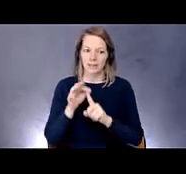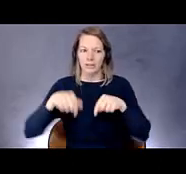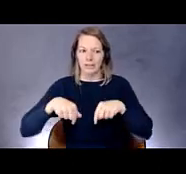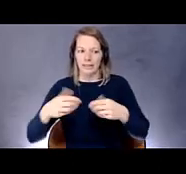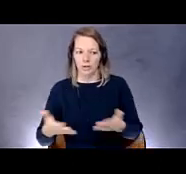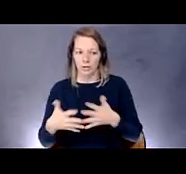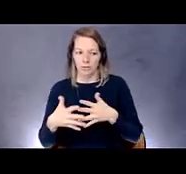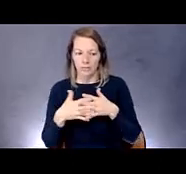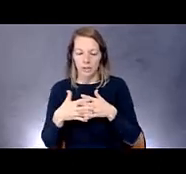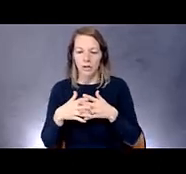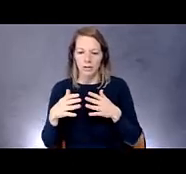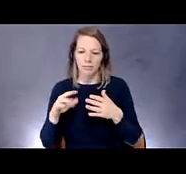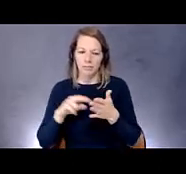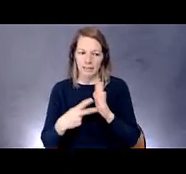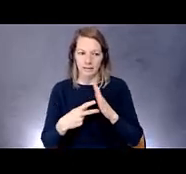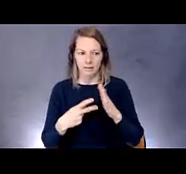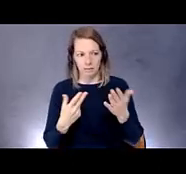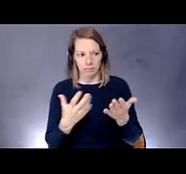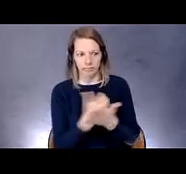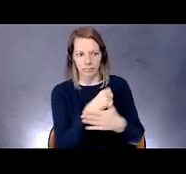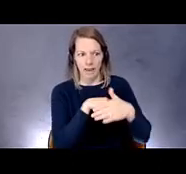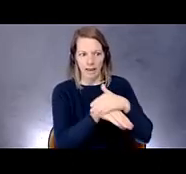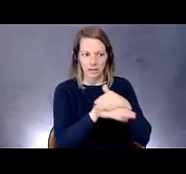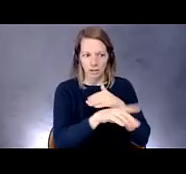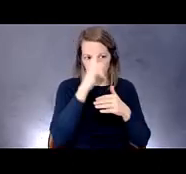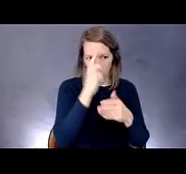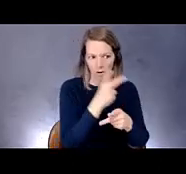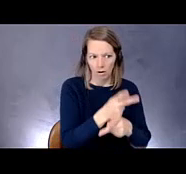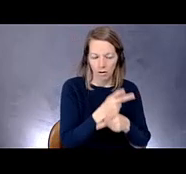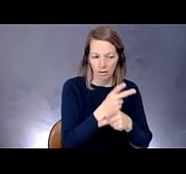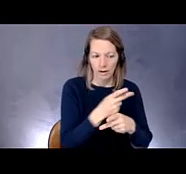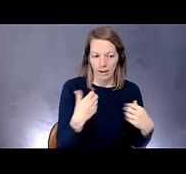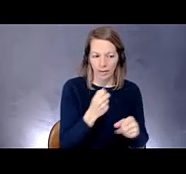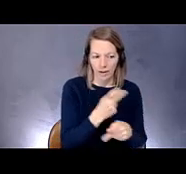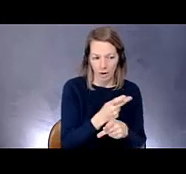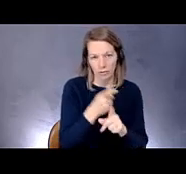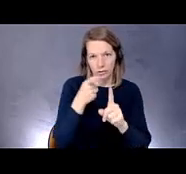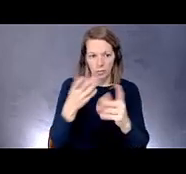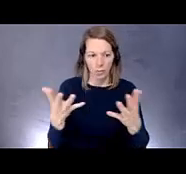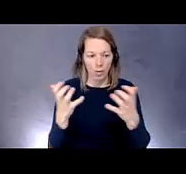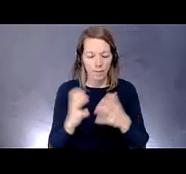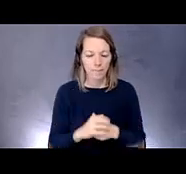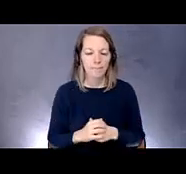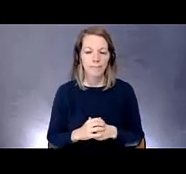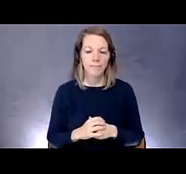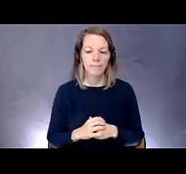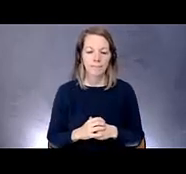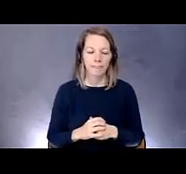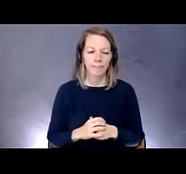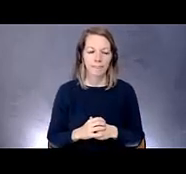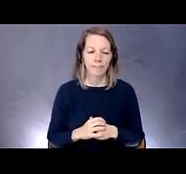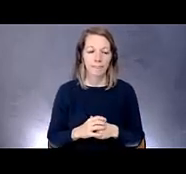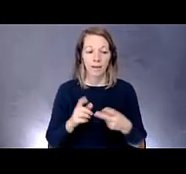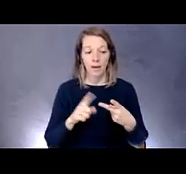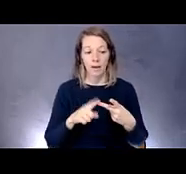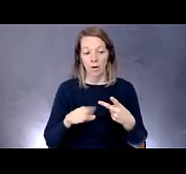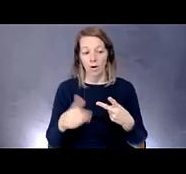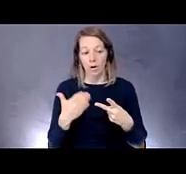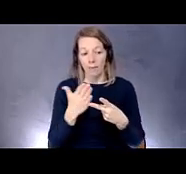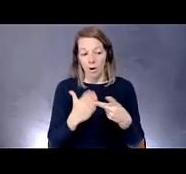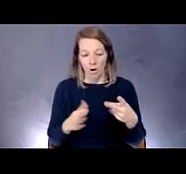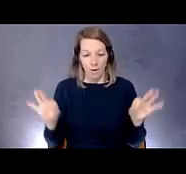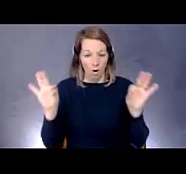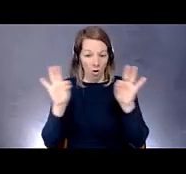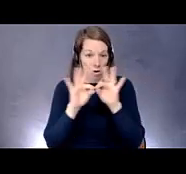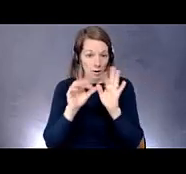obviously equates to access to care, and access to care is what we're all shooting for. The other piece that I think is going to be really important